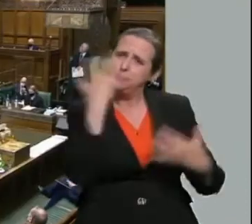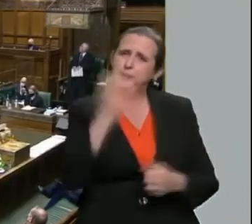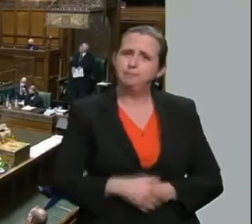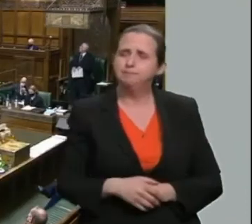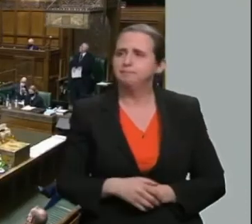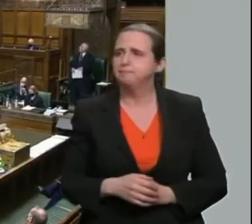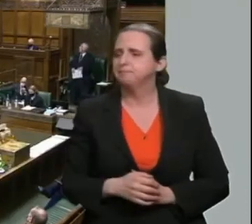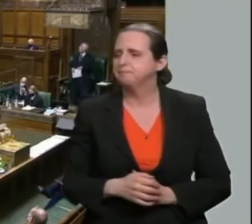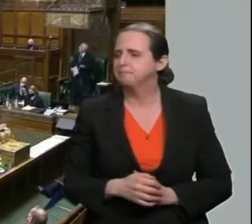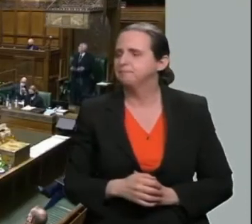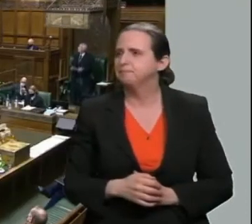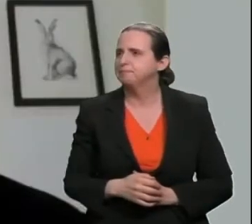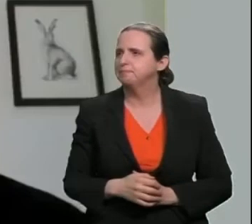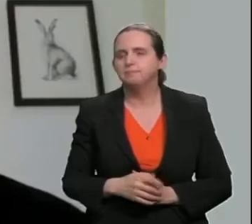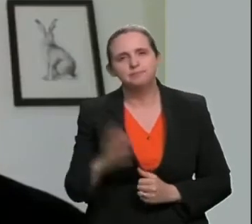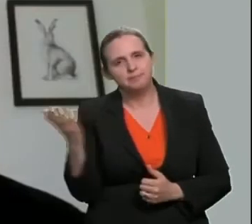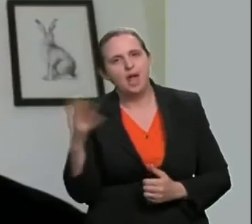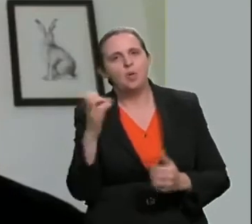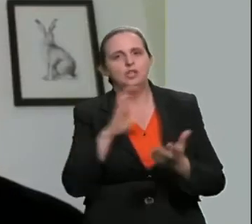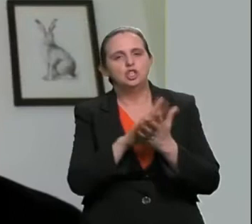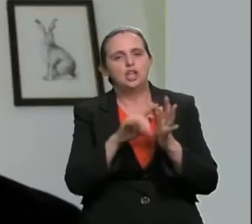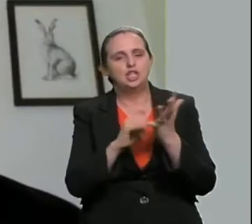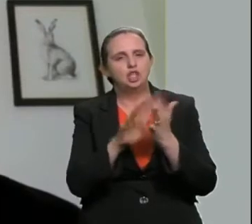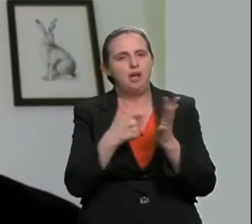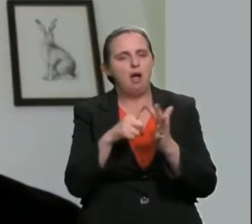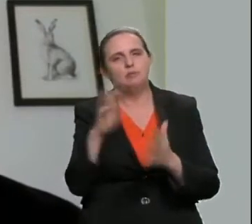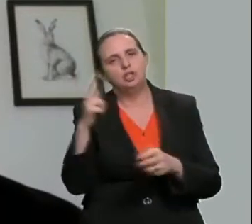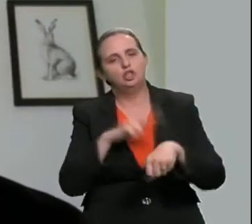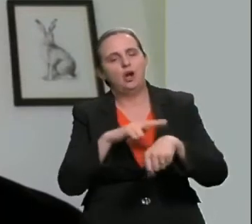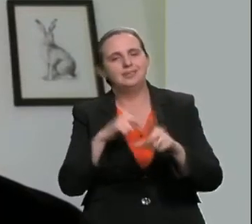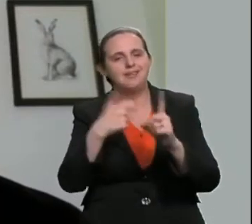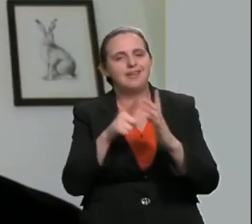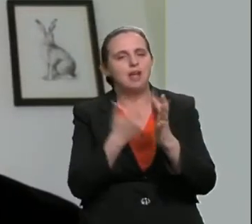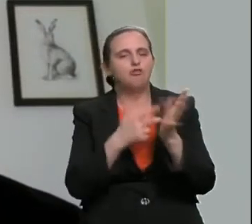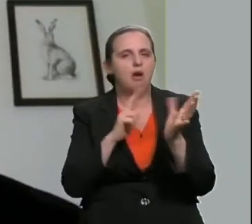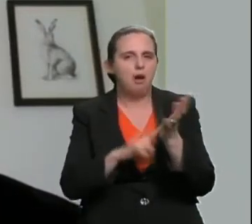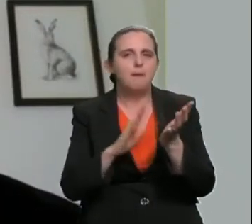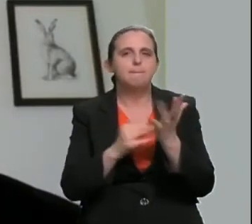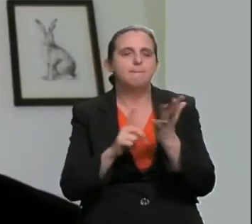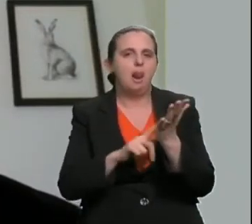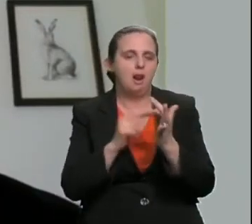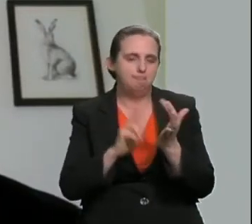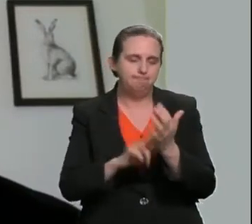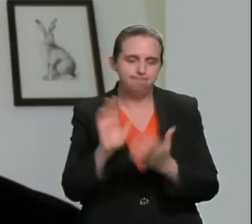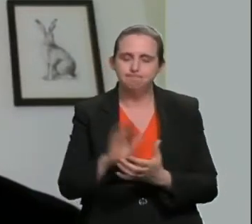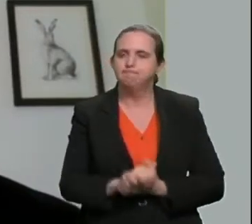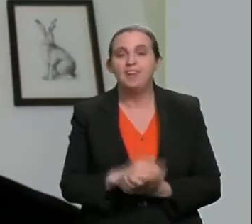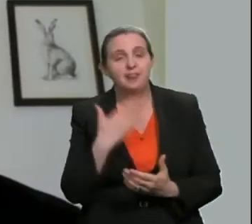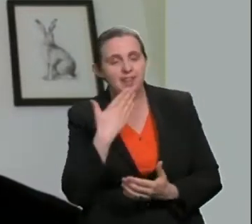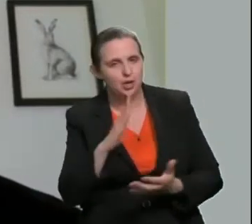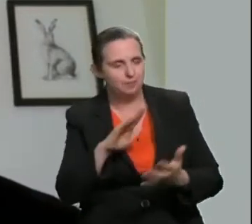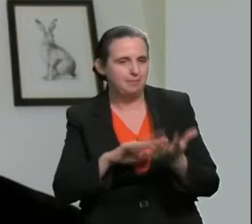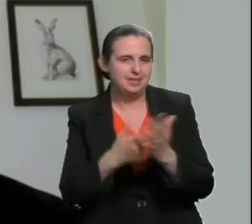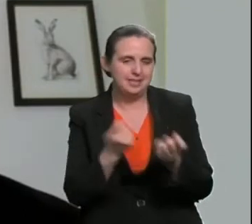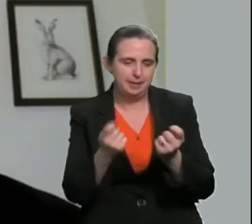Dr. Kieran Mullen. Dr. Kieran Mullen. Thank you, Mr. Speaker. The UK has fallen behind Europe in untapping the potential